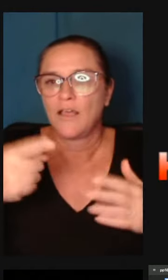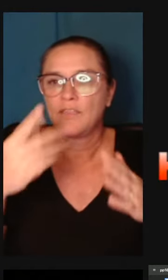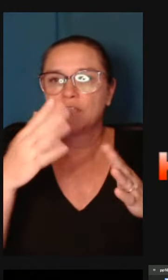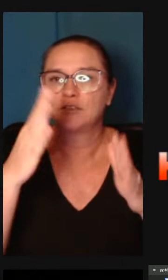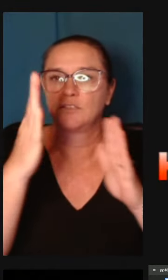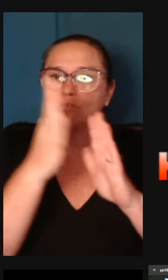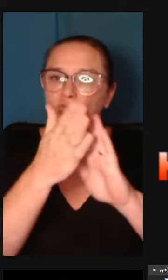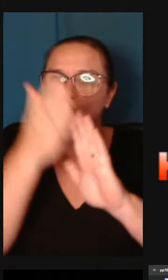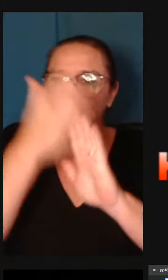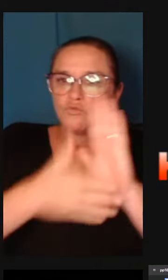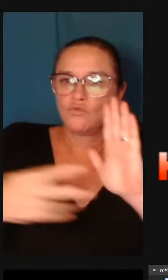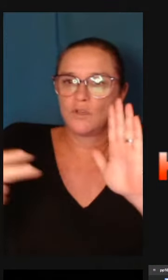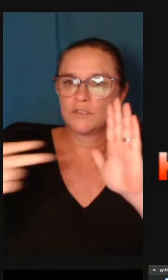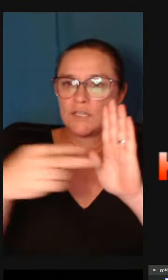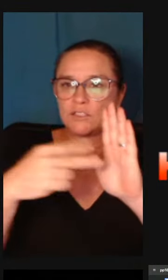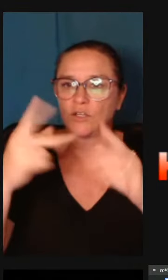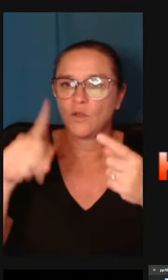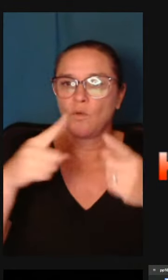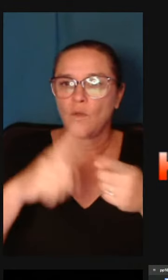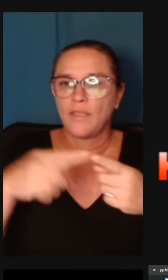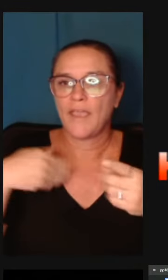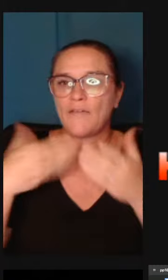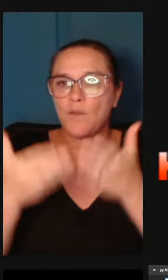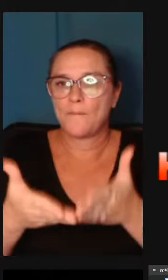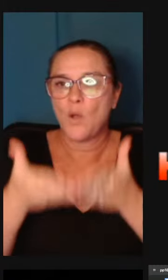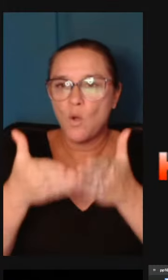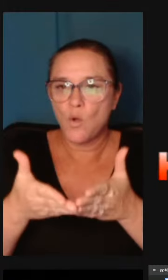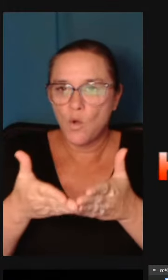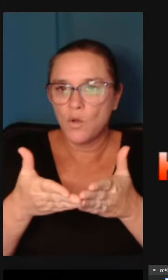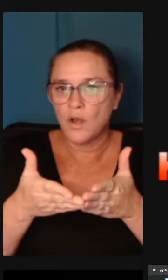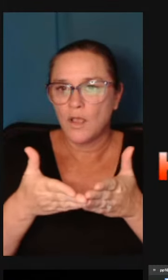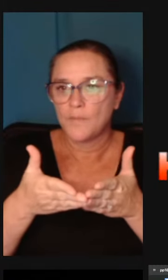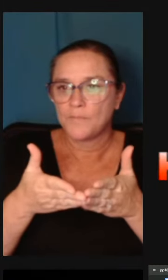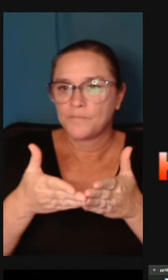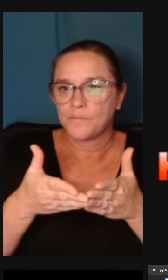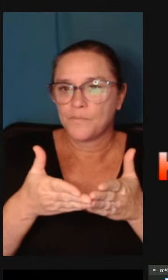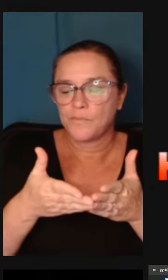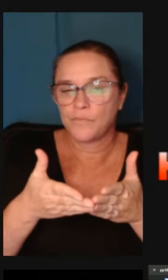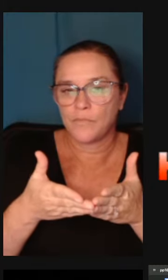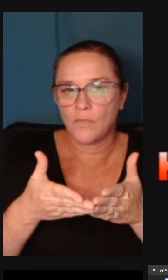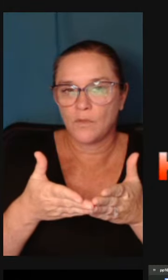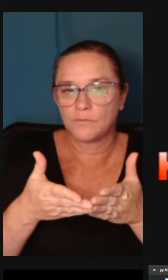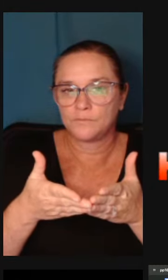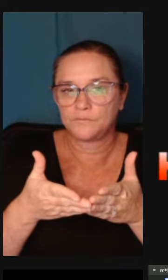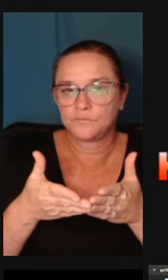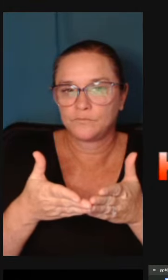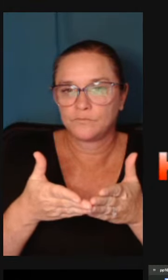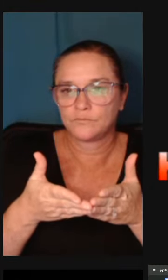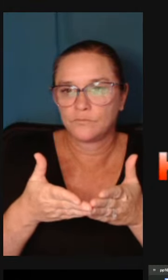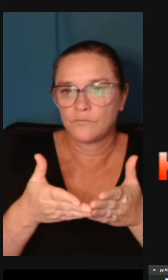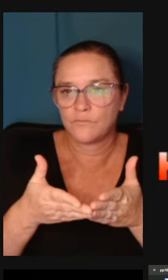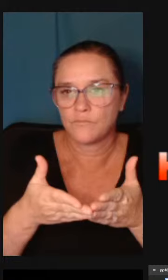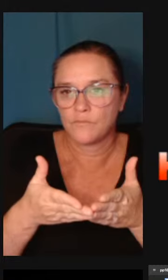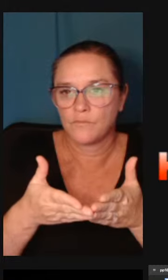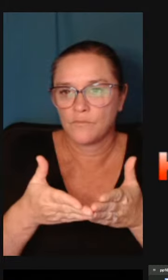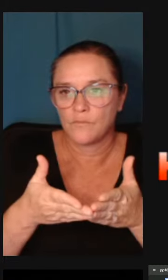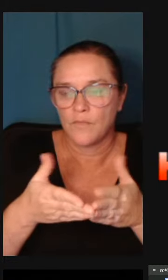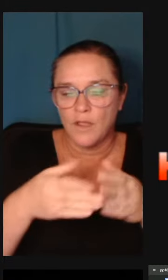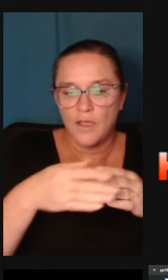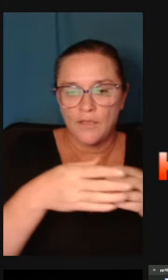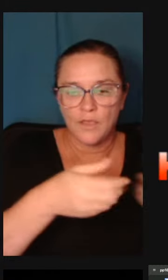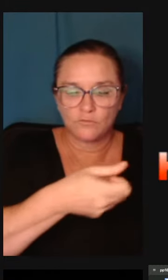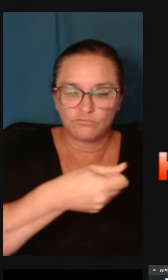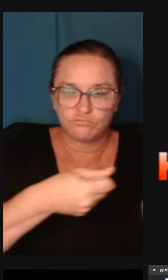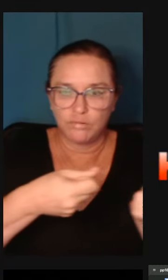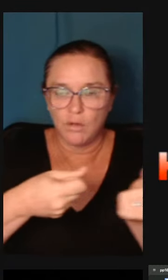driving a boat over top of the thing and dragging the data logger behind it